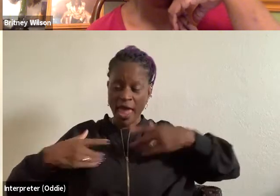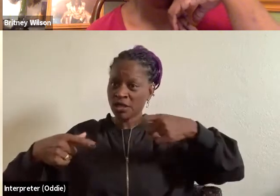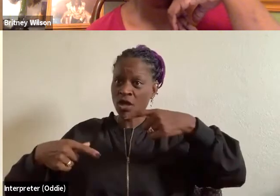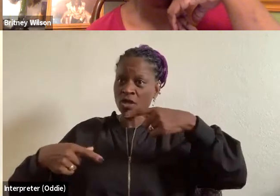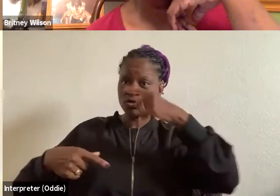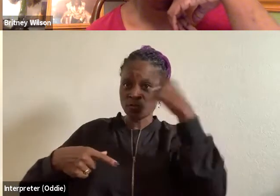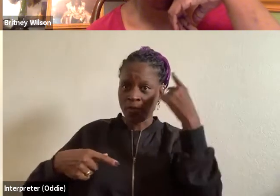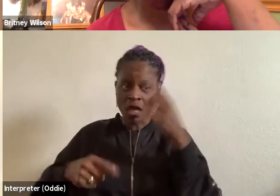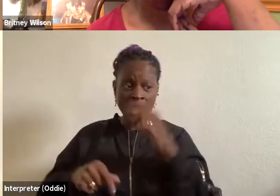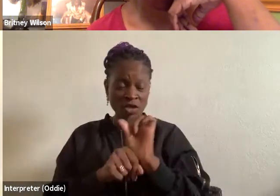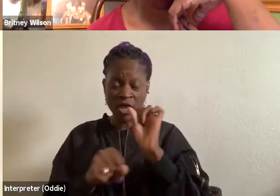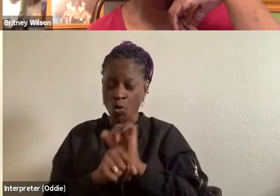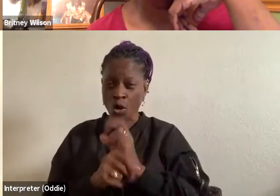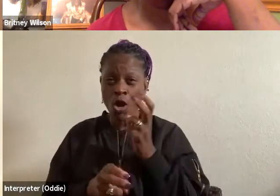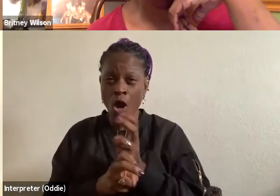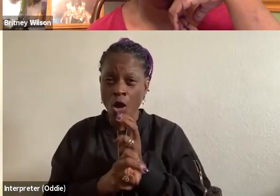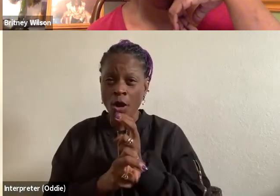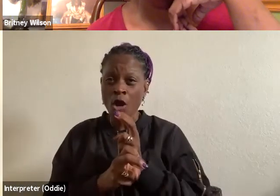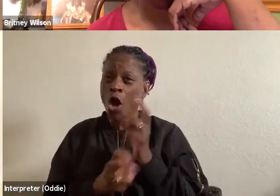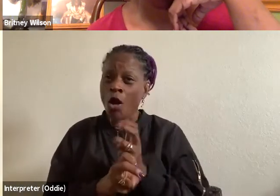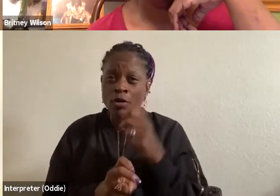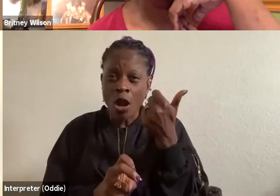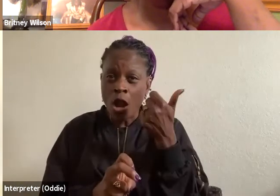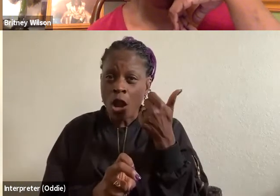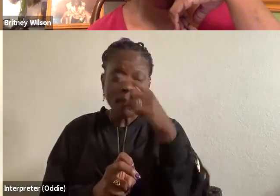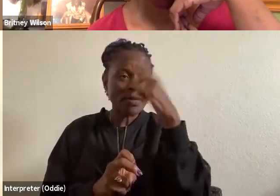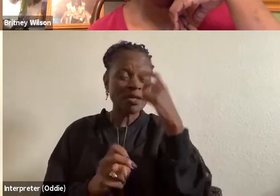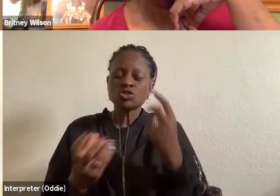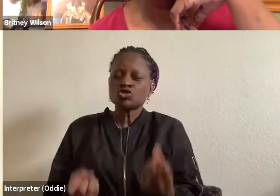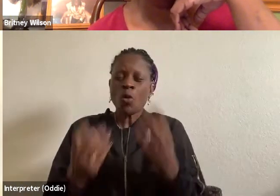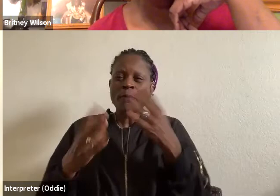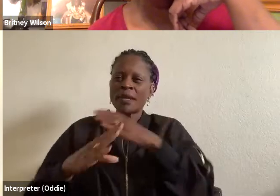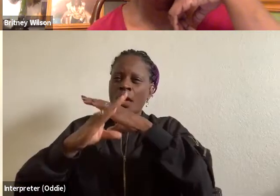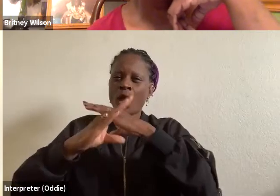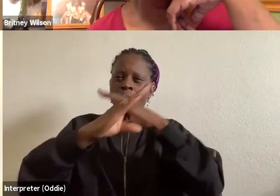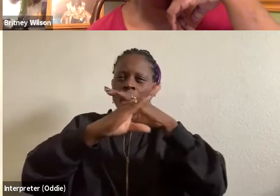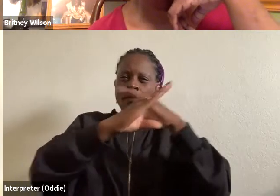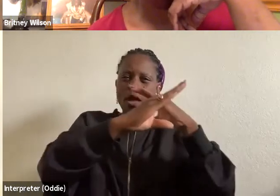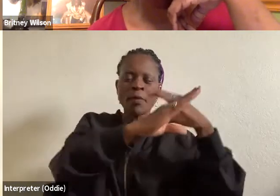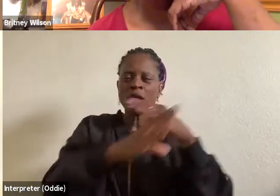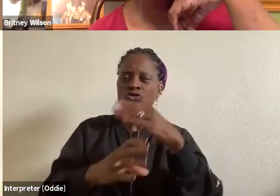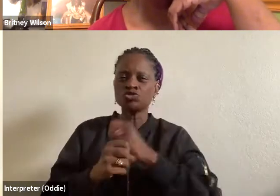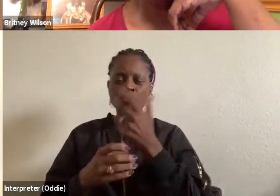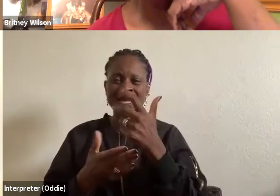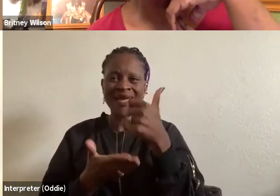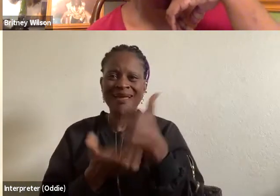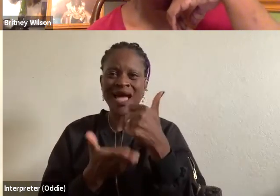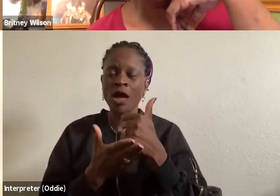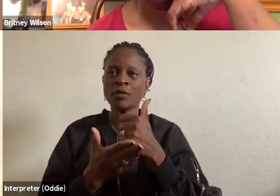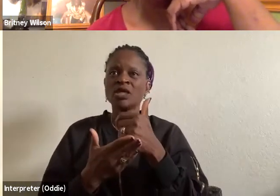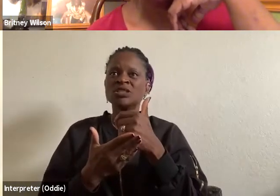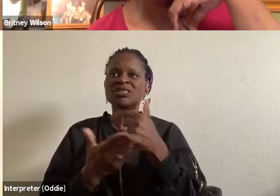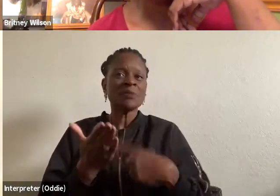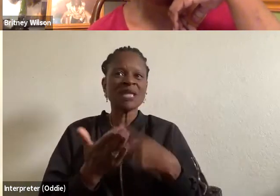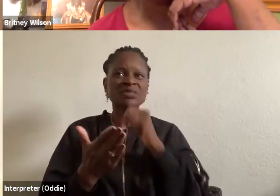the barriers that exist for us to get through the door. Hell, even just get to the door, not even through the door, to the